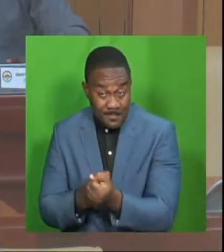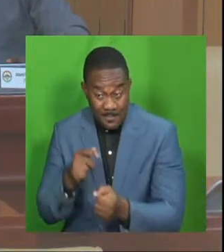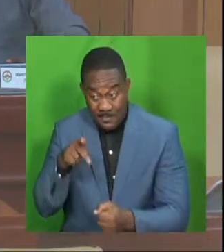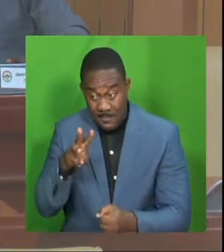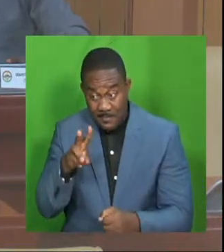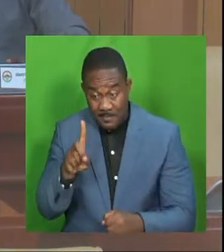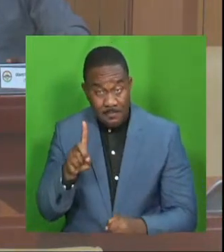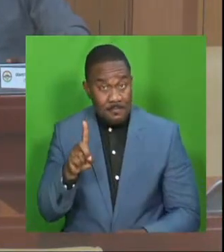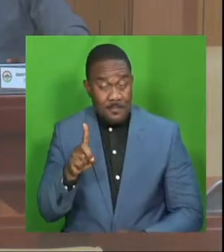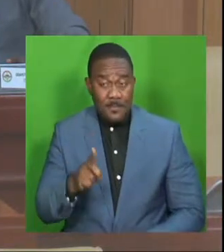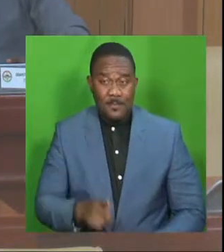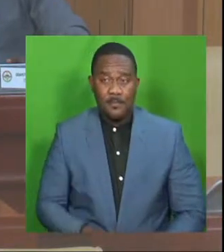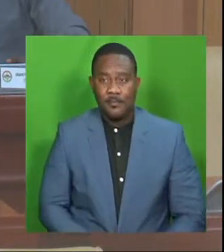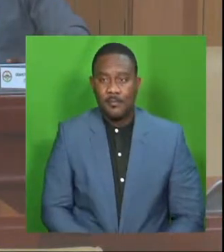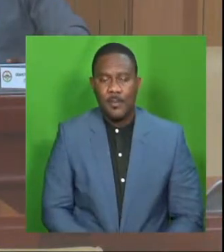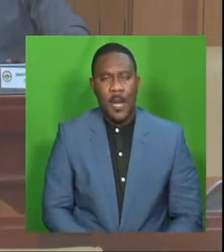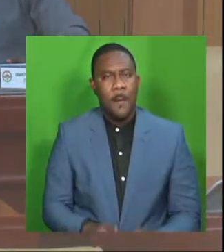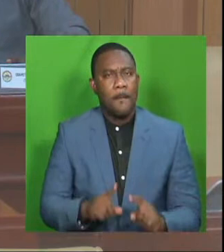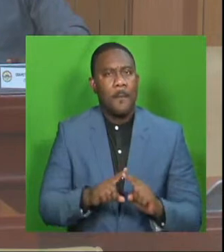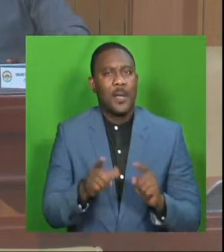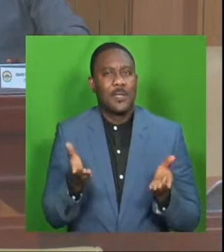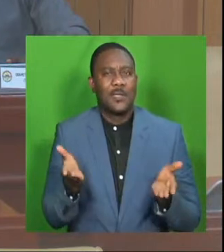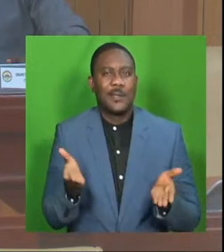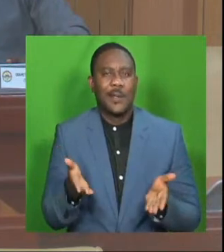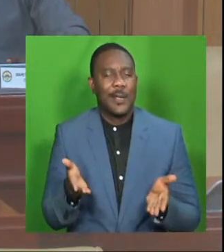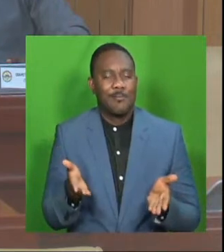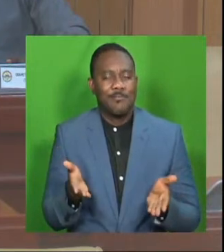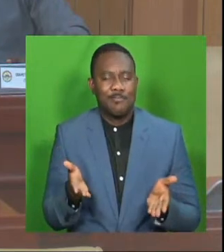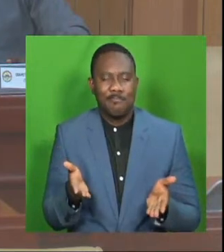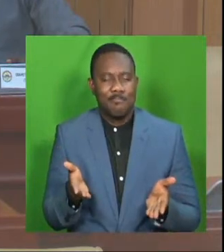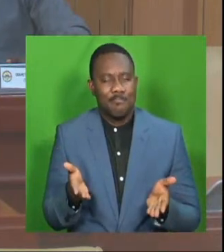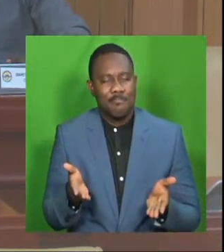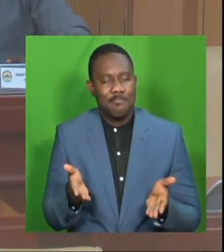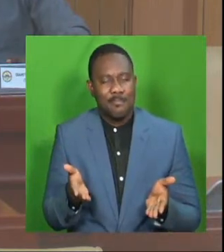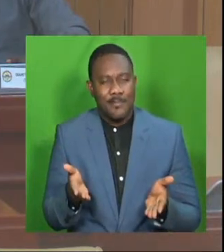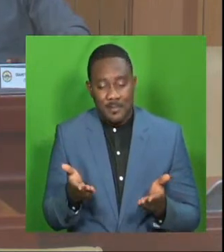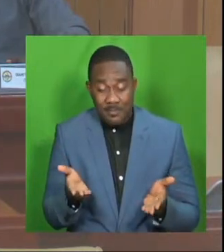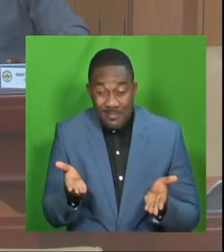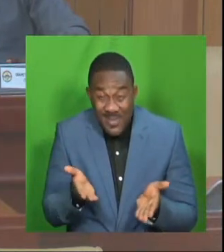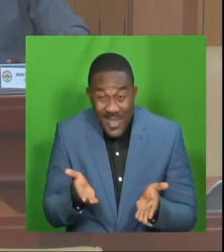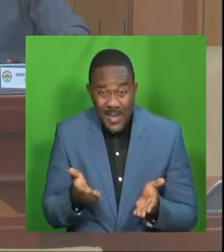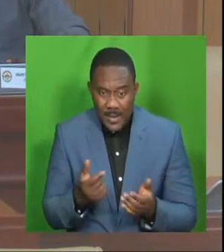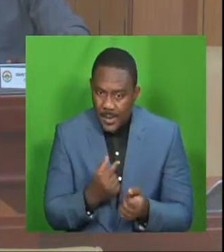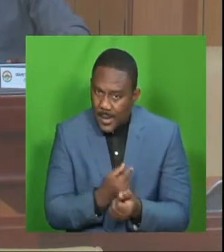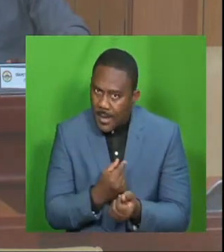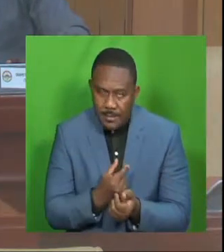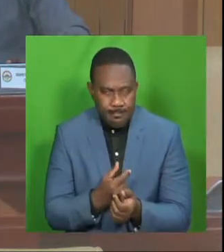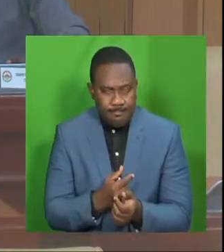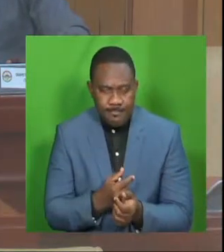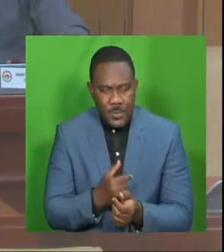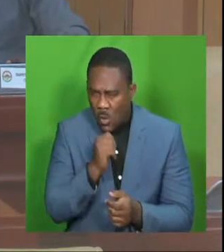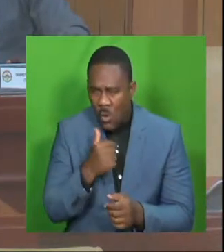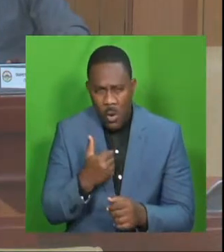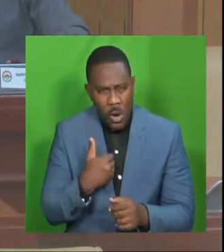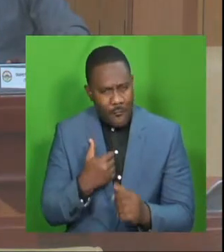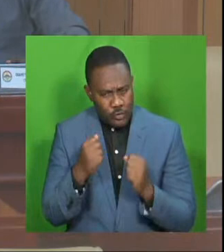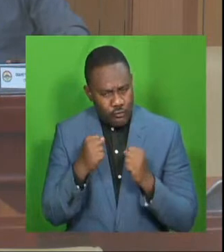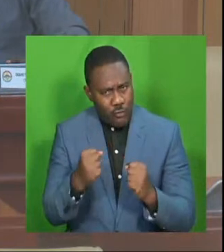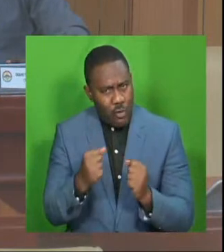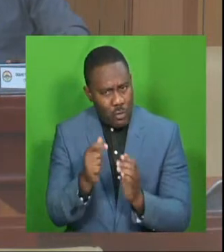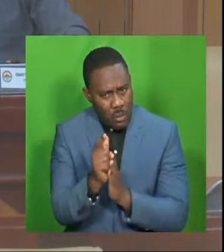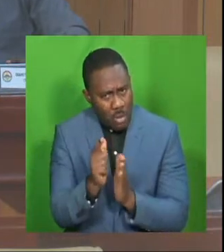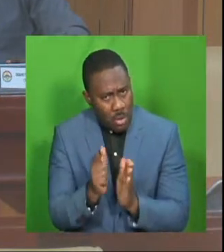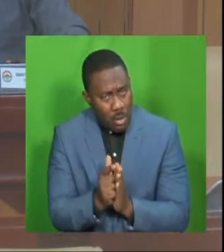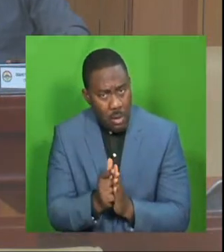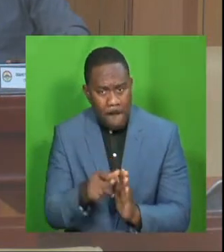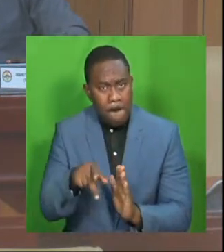with disability. Unfortunately, Mr. Speaker, we have not, as a nation, come up with policy directions